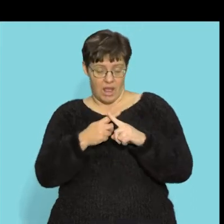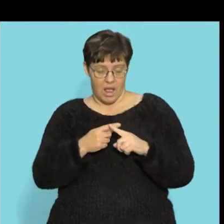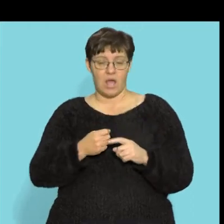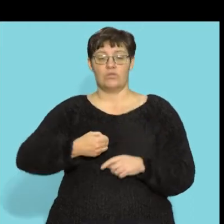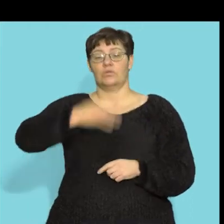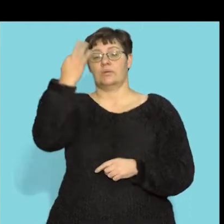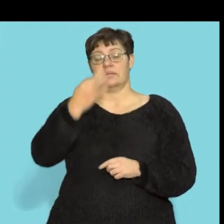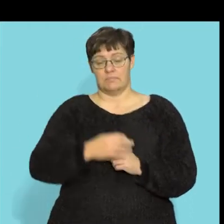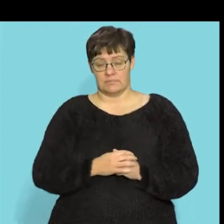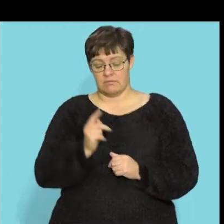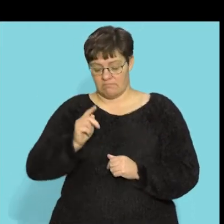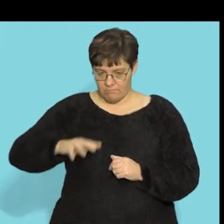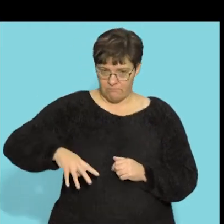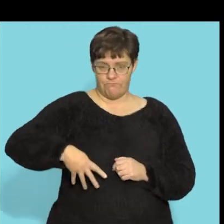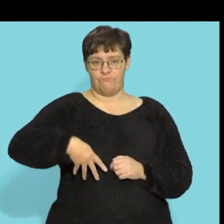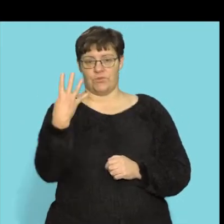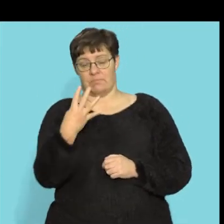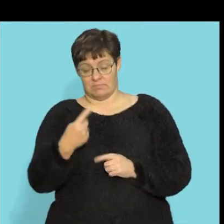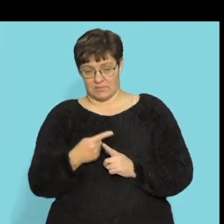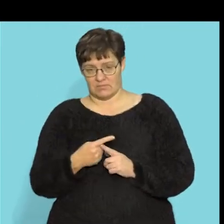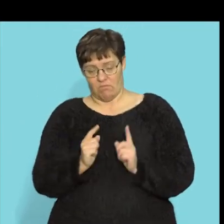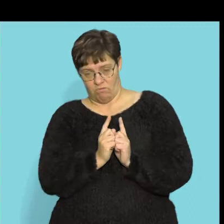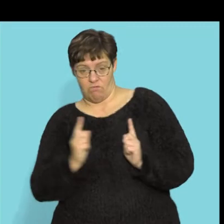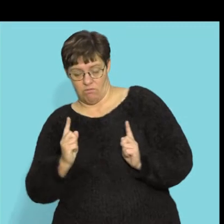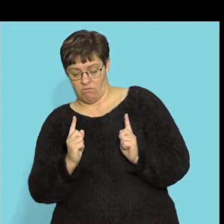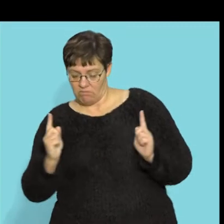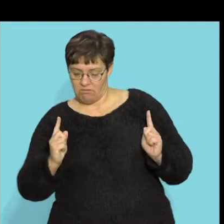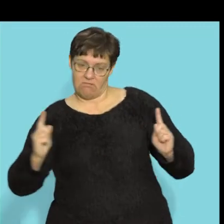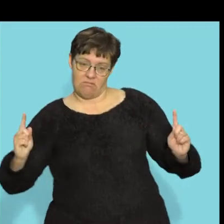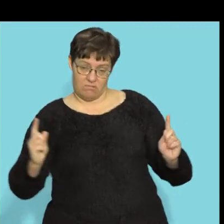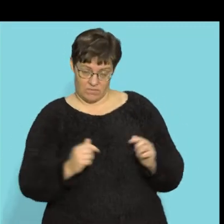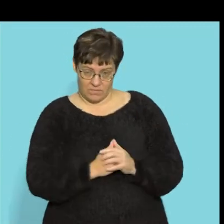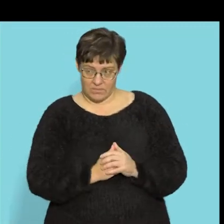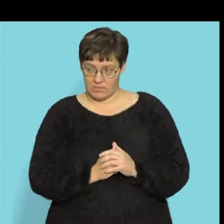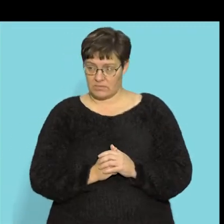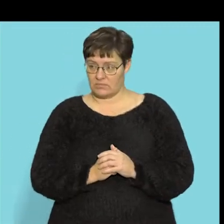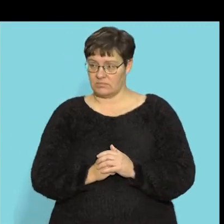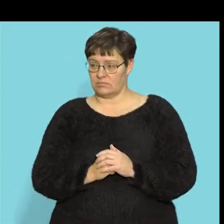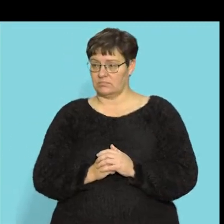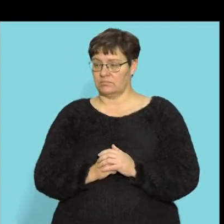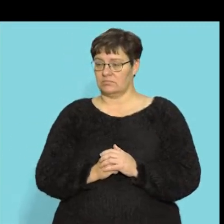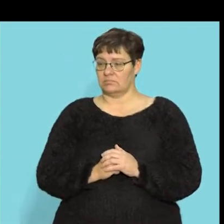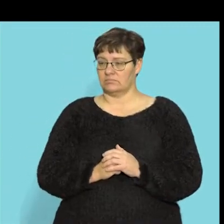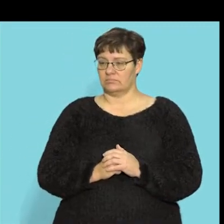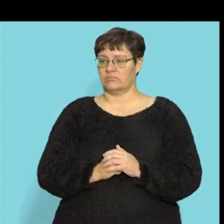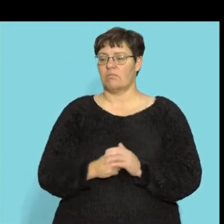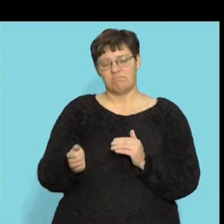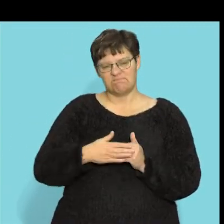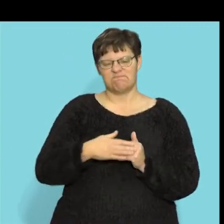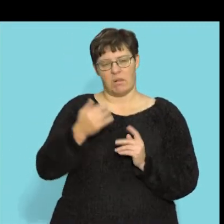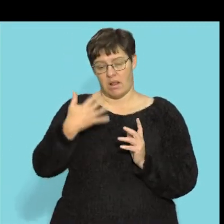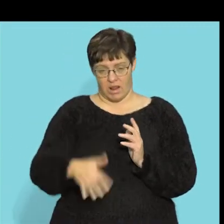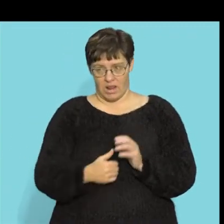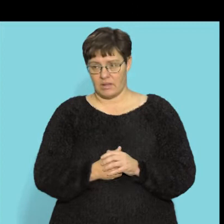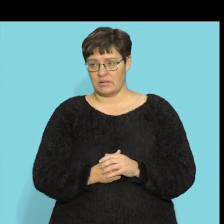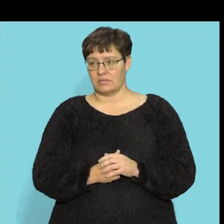3 times, and then, if this is 1, and then 2, and then 3, it